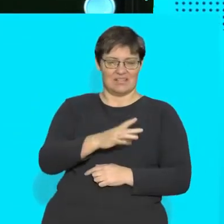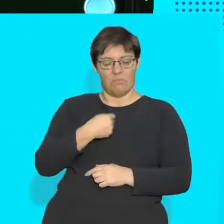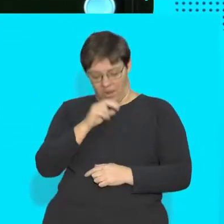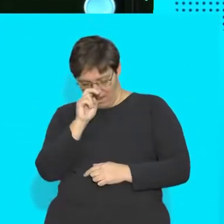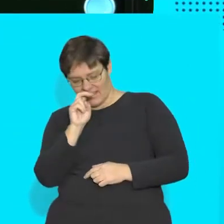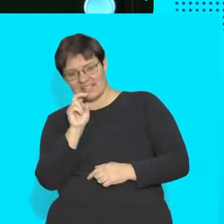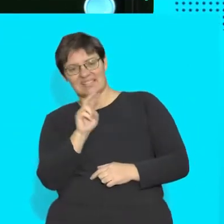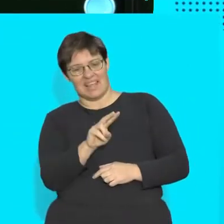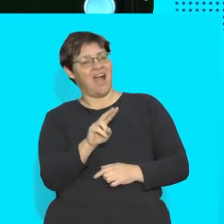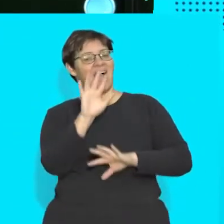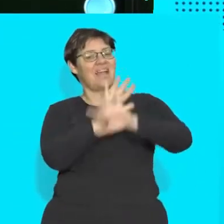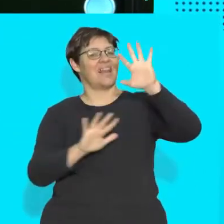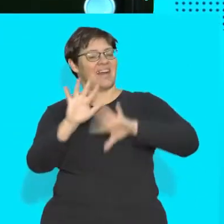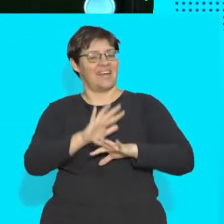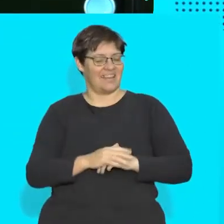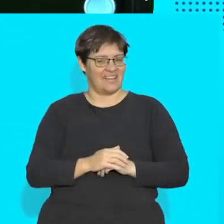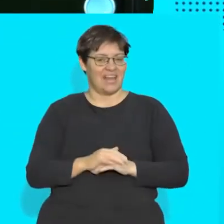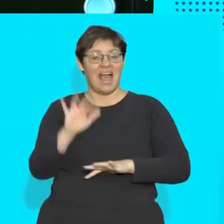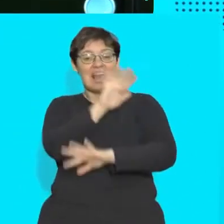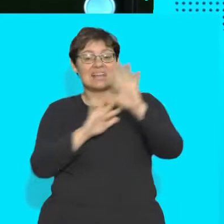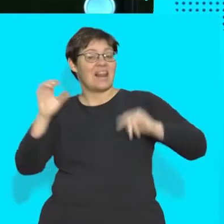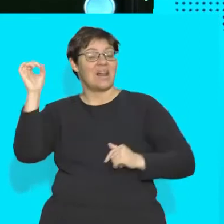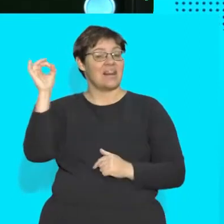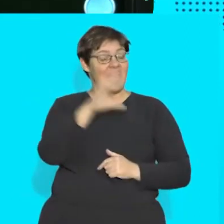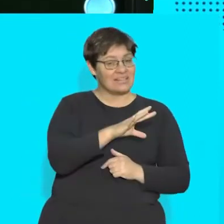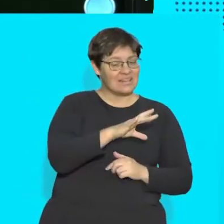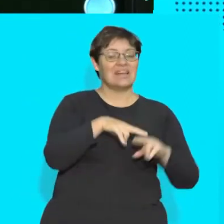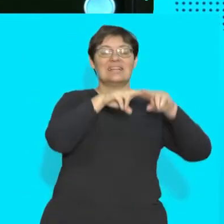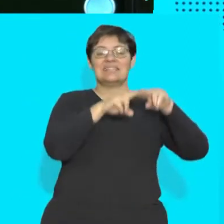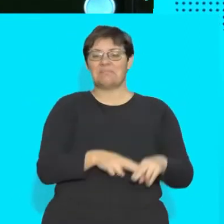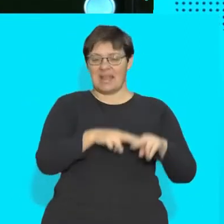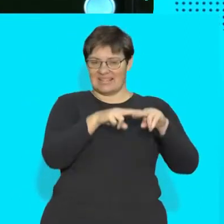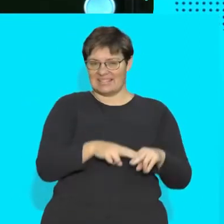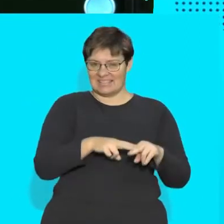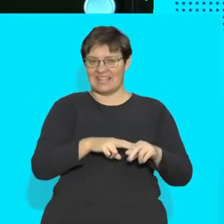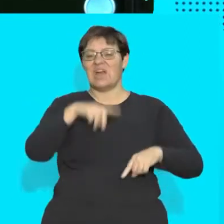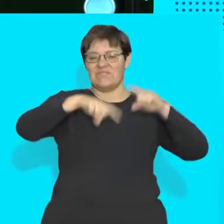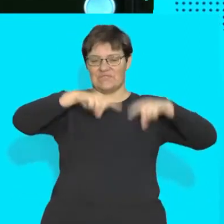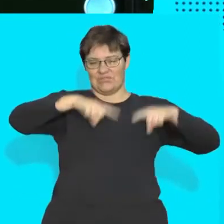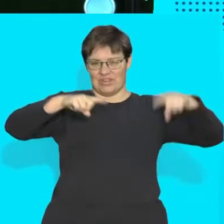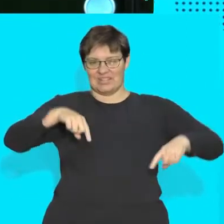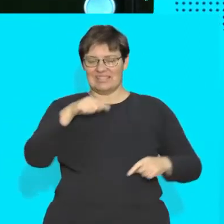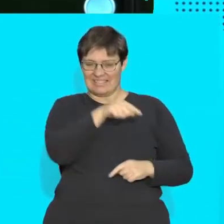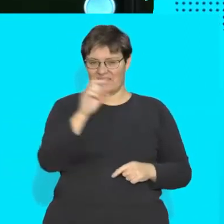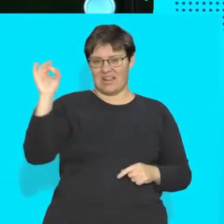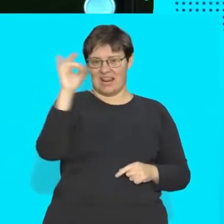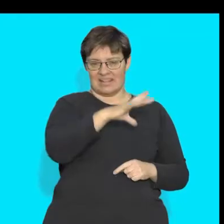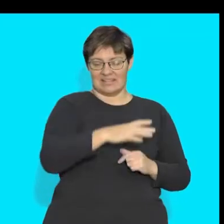see that as a color. The color of light is determined by the frequency of the